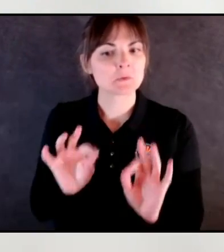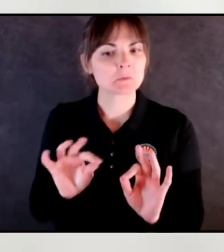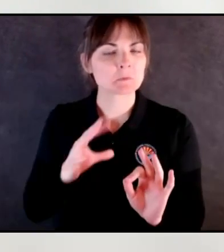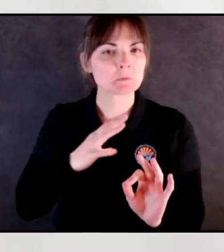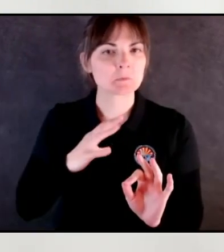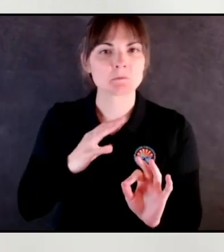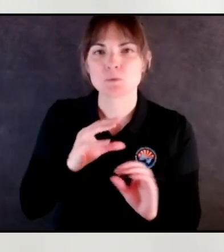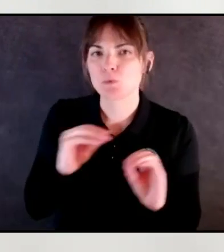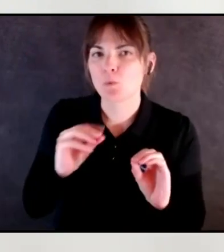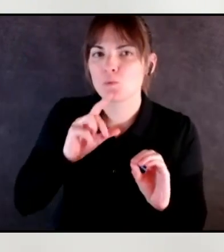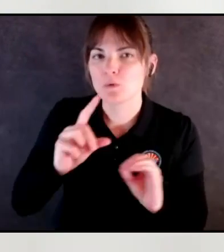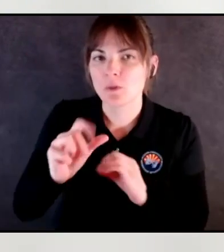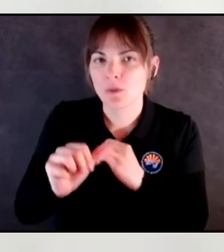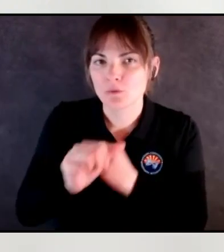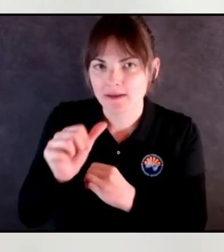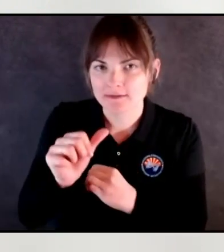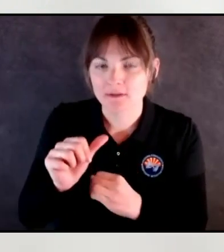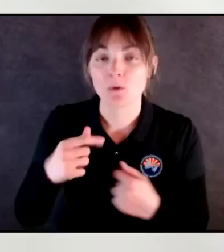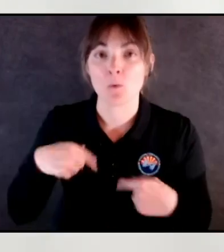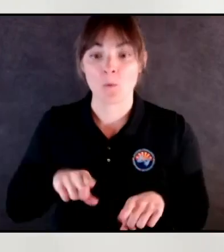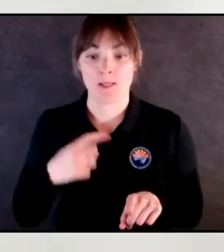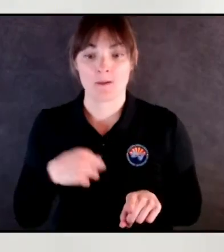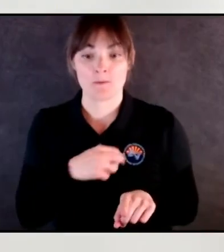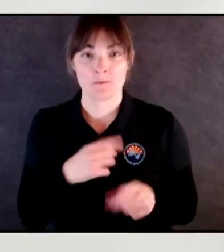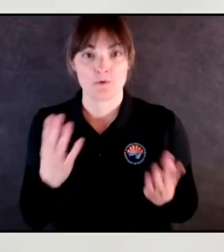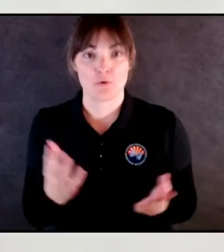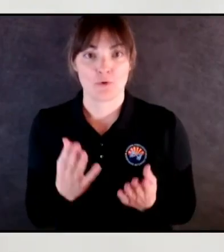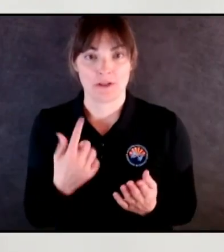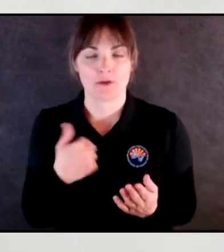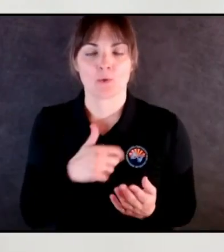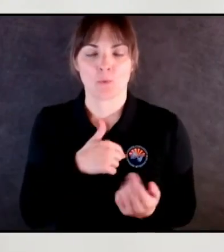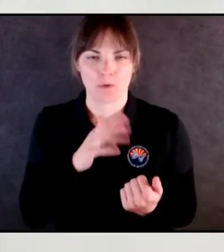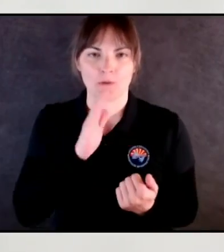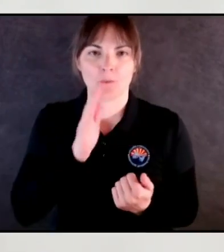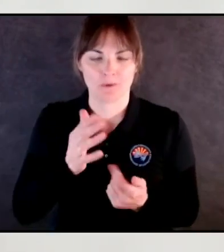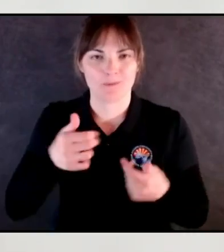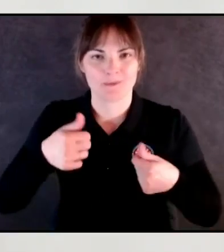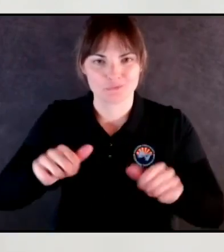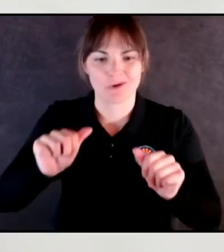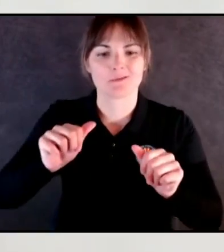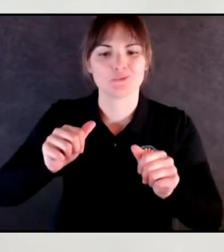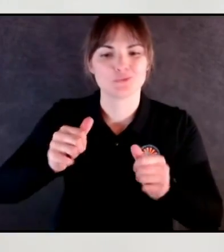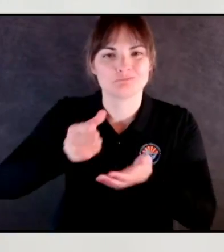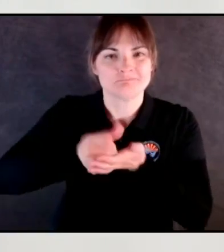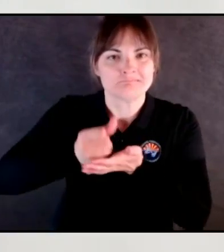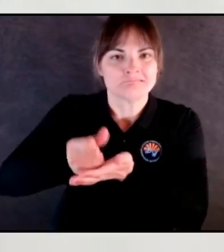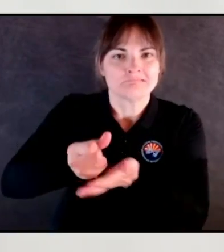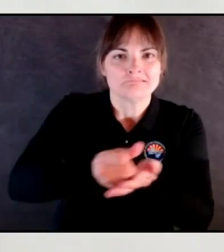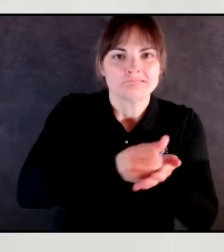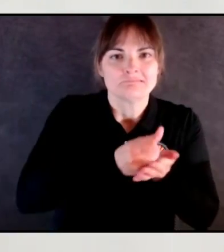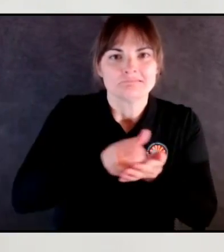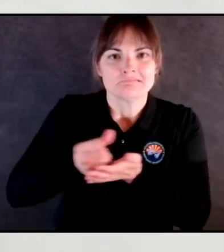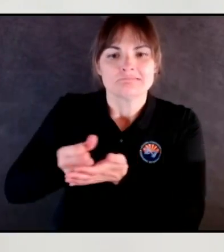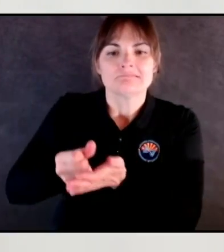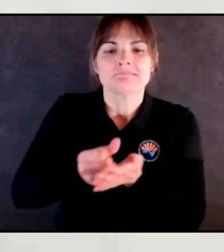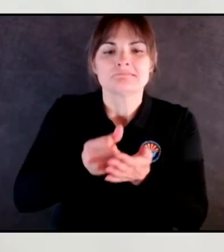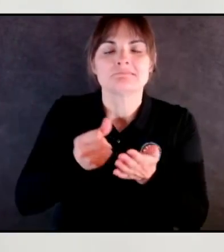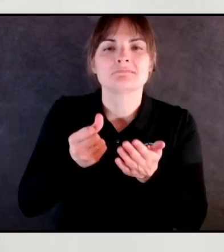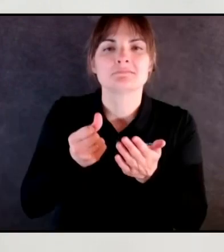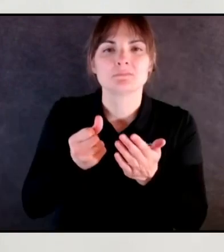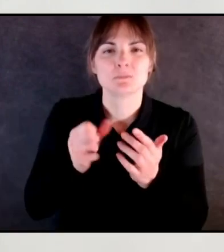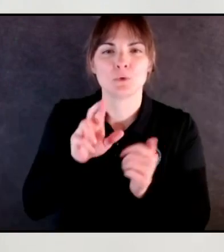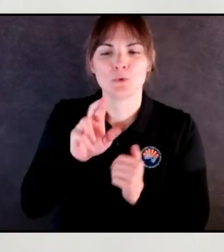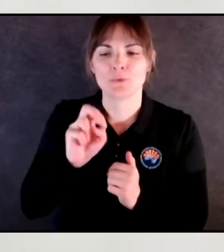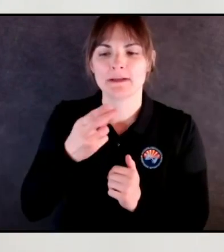the fire, the stuff that the firefighters did trying to stop the fire. So that's our main focus here